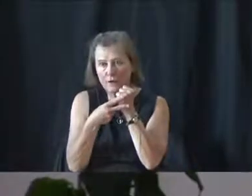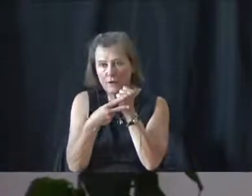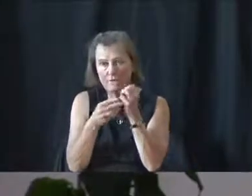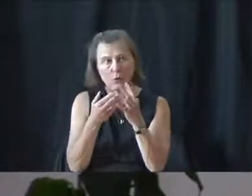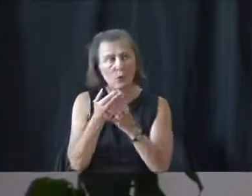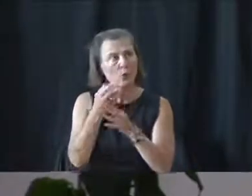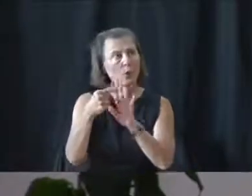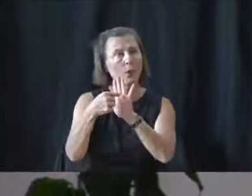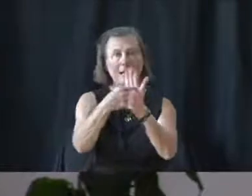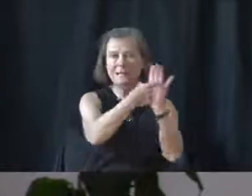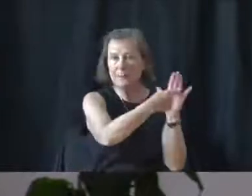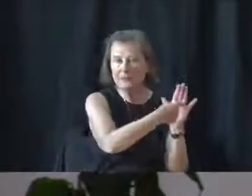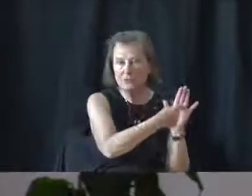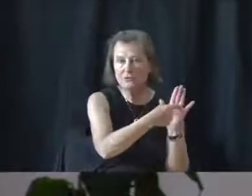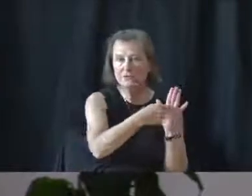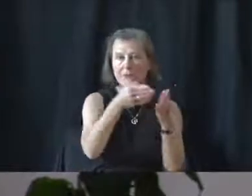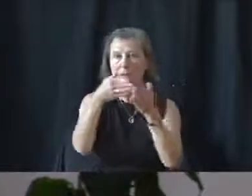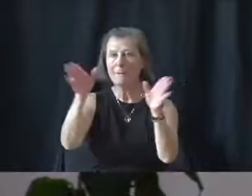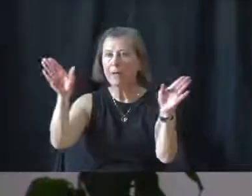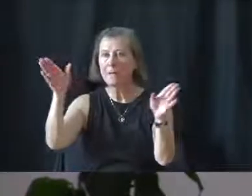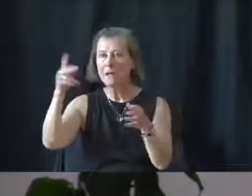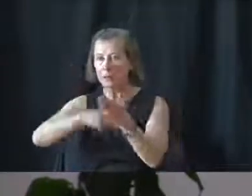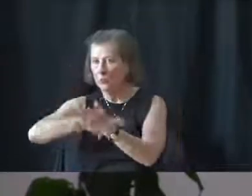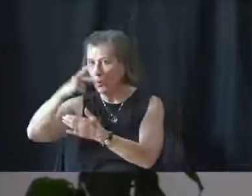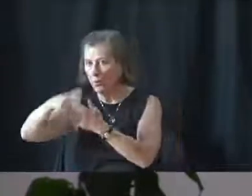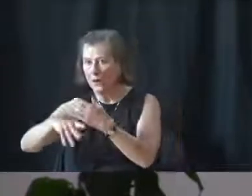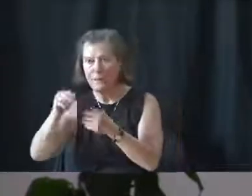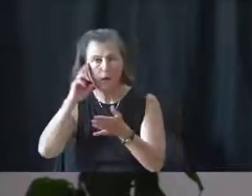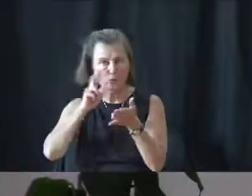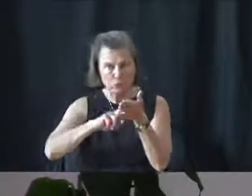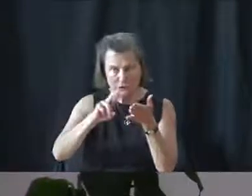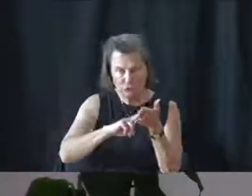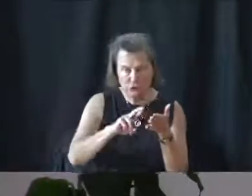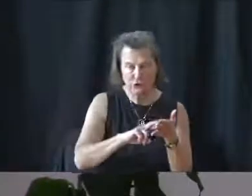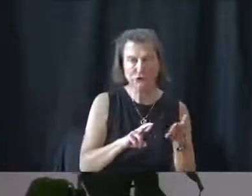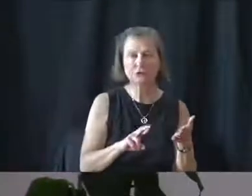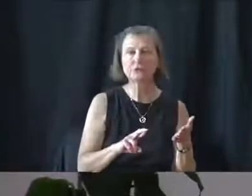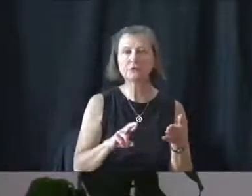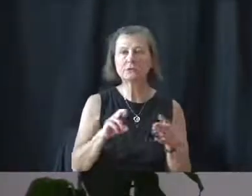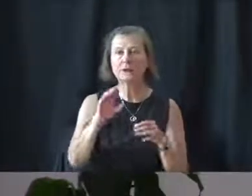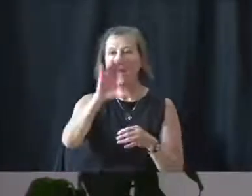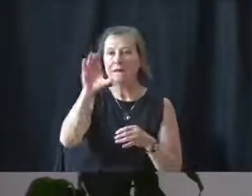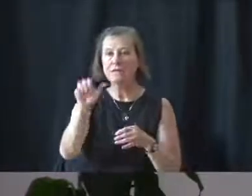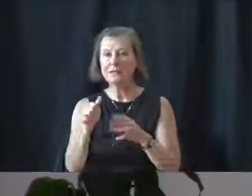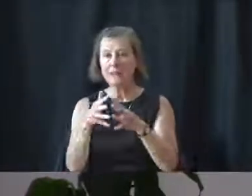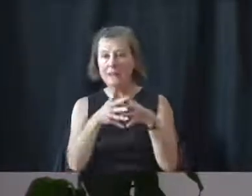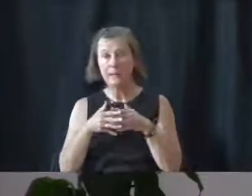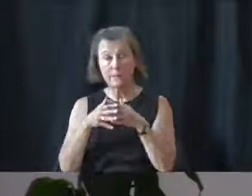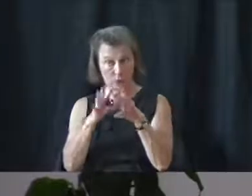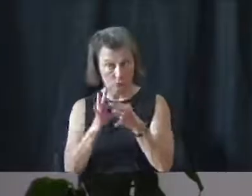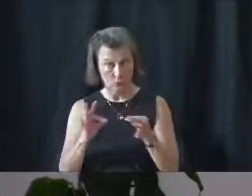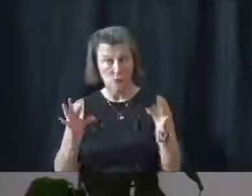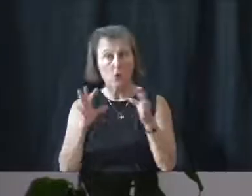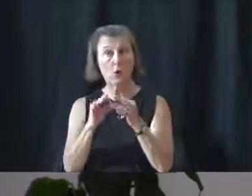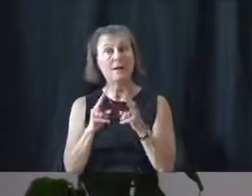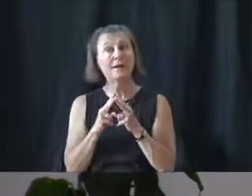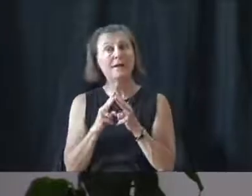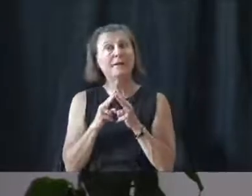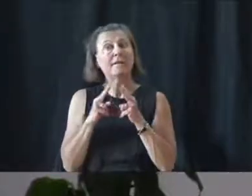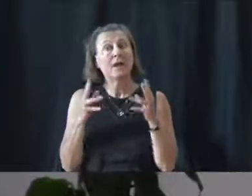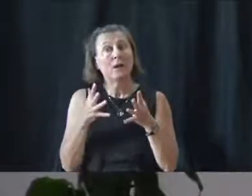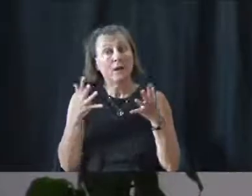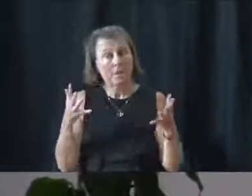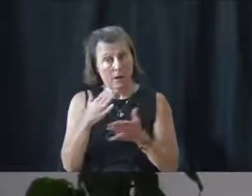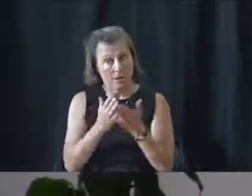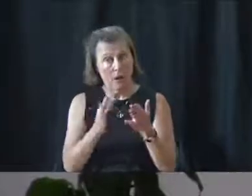exhibitions, public programs, and historical research. The African American story is very much a